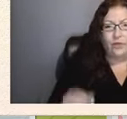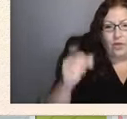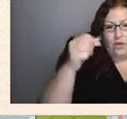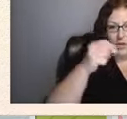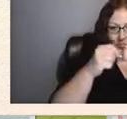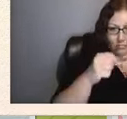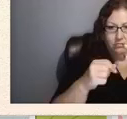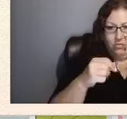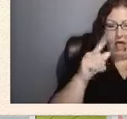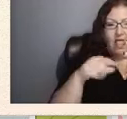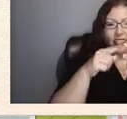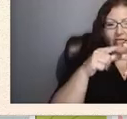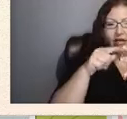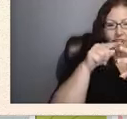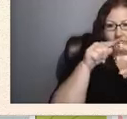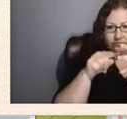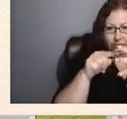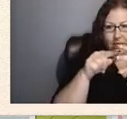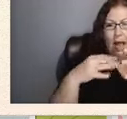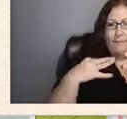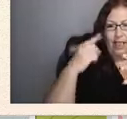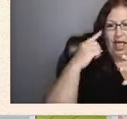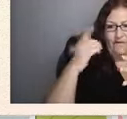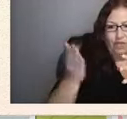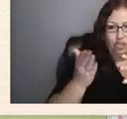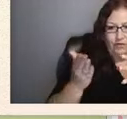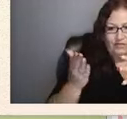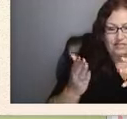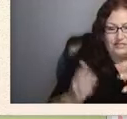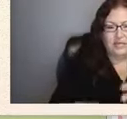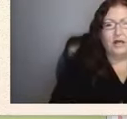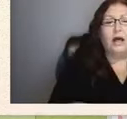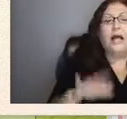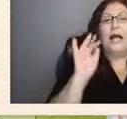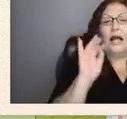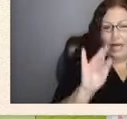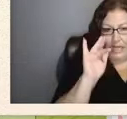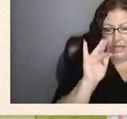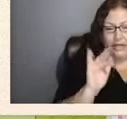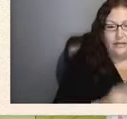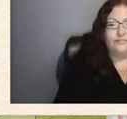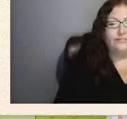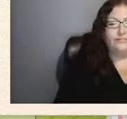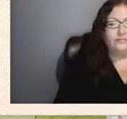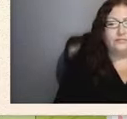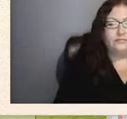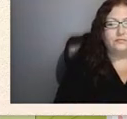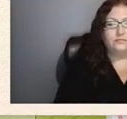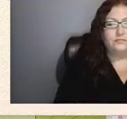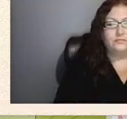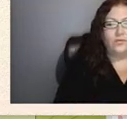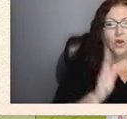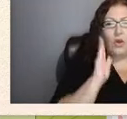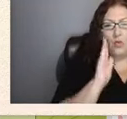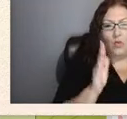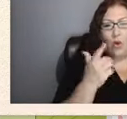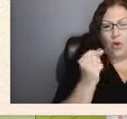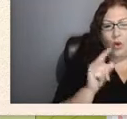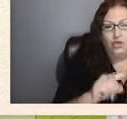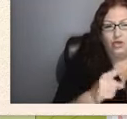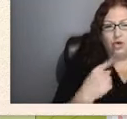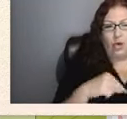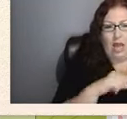says applying for services, click on that, and it'll take you to our